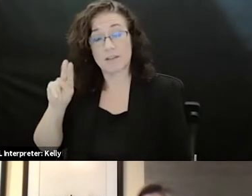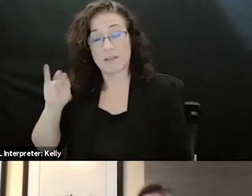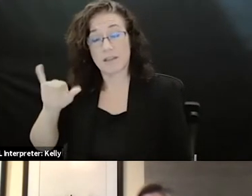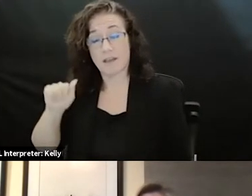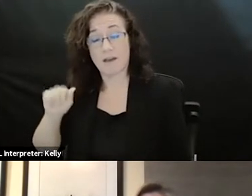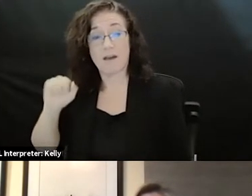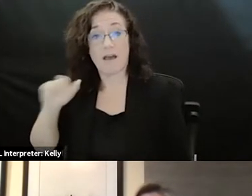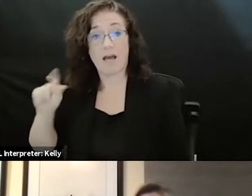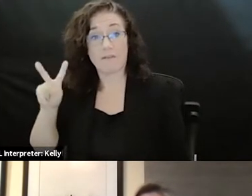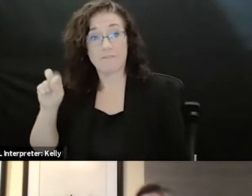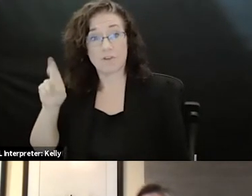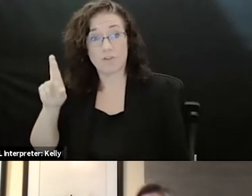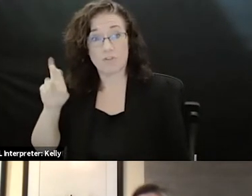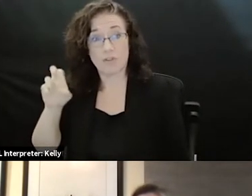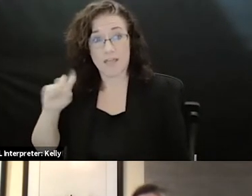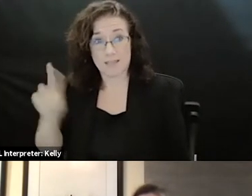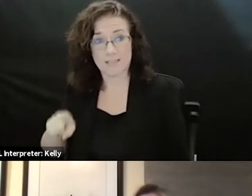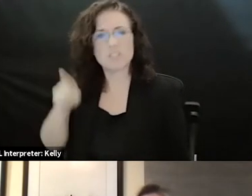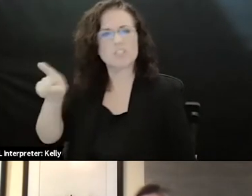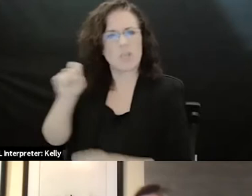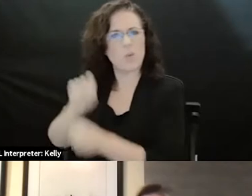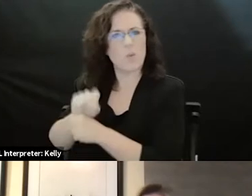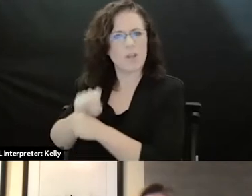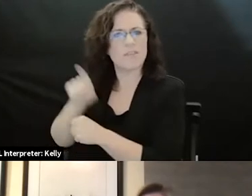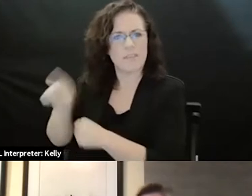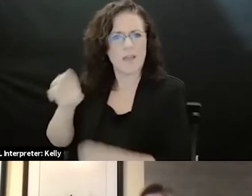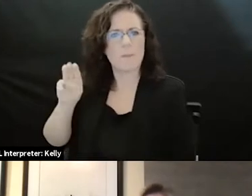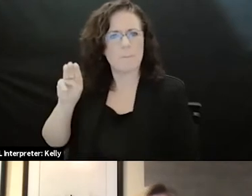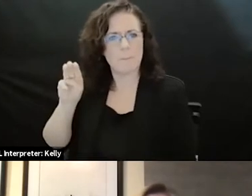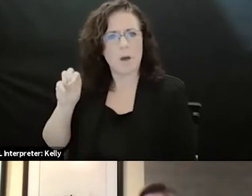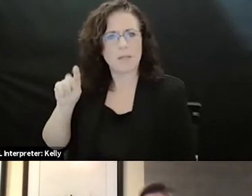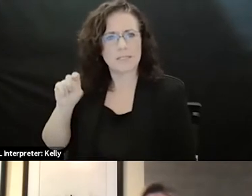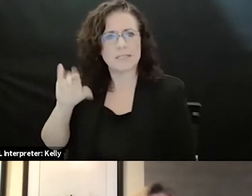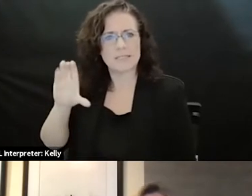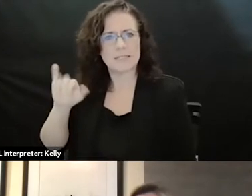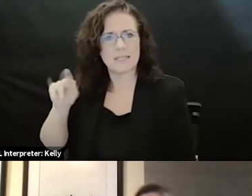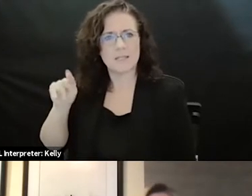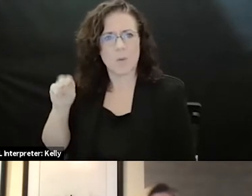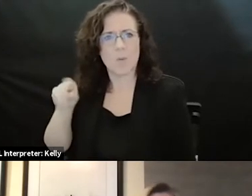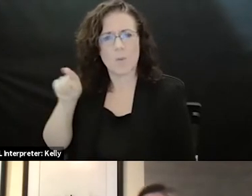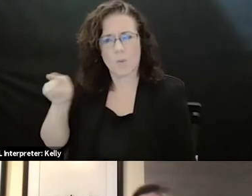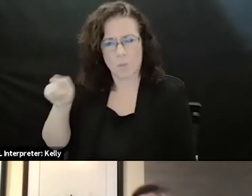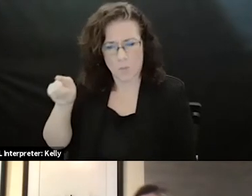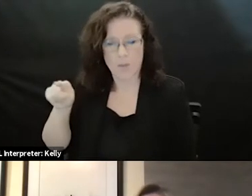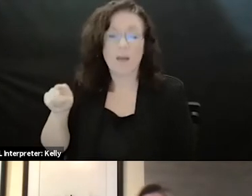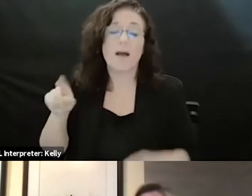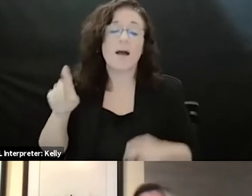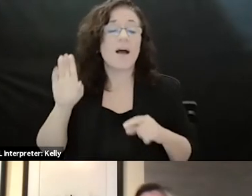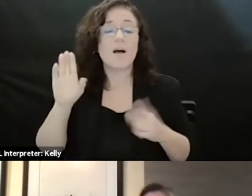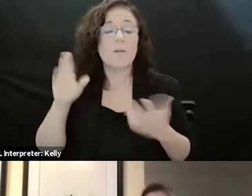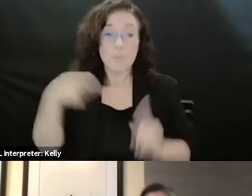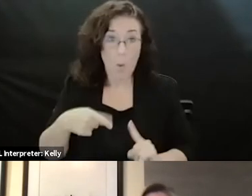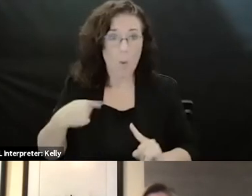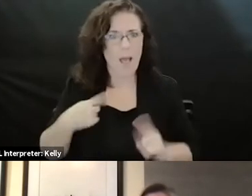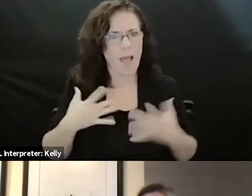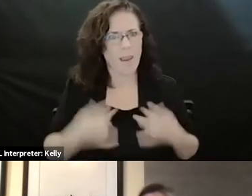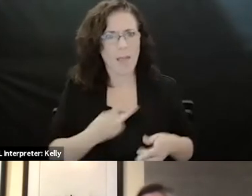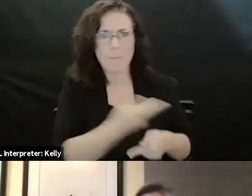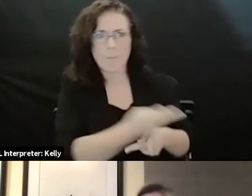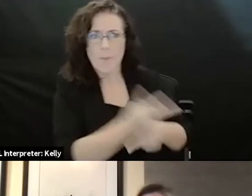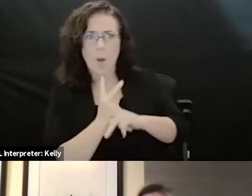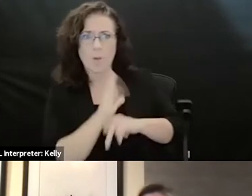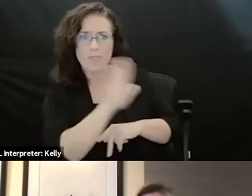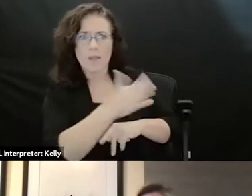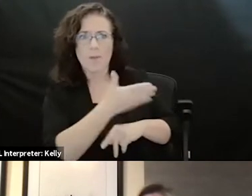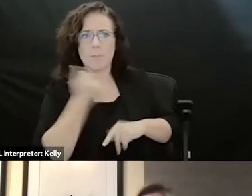in-house but that you know just again i'm such a big believer in borrowing from best practices that are working elsewhere i unders i loved